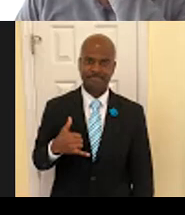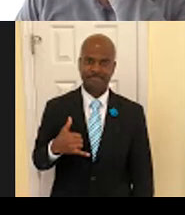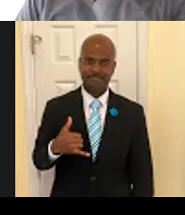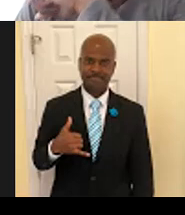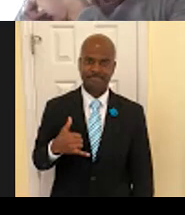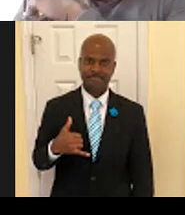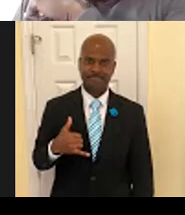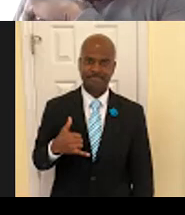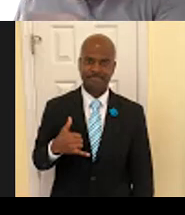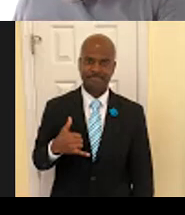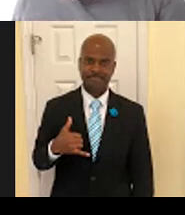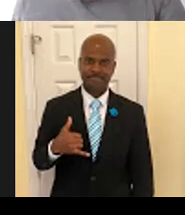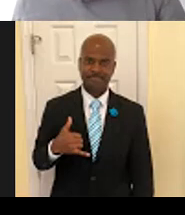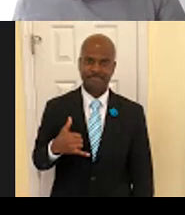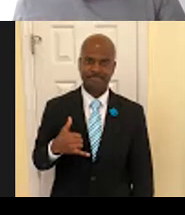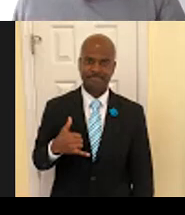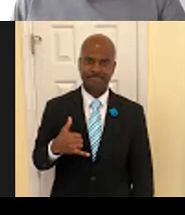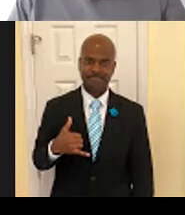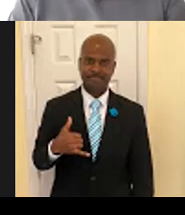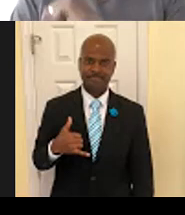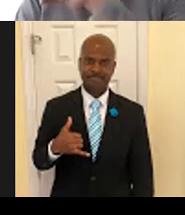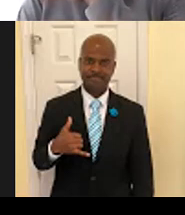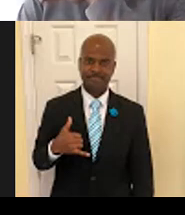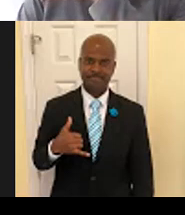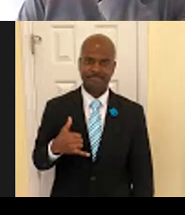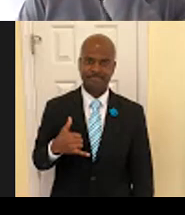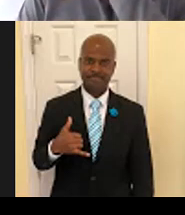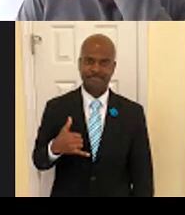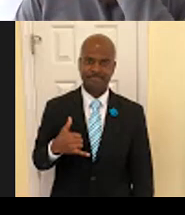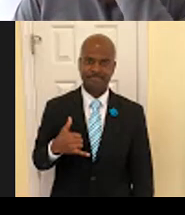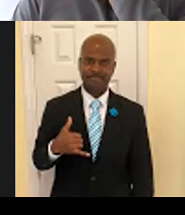for Q&A. All right.